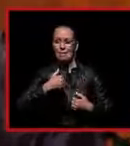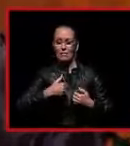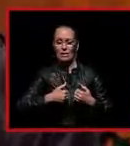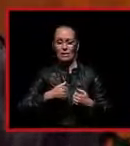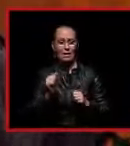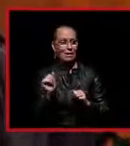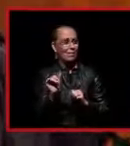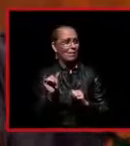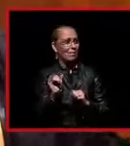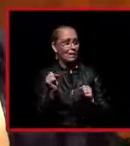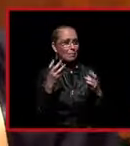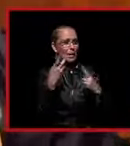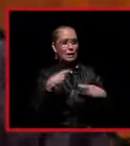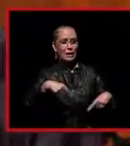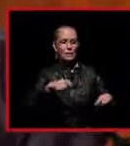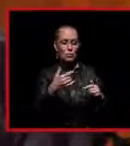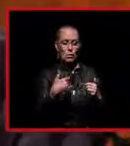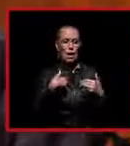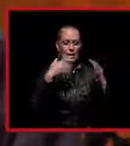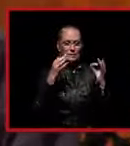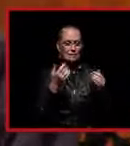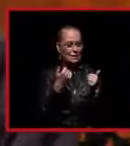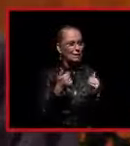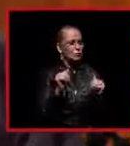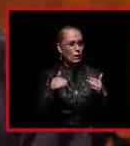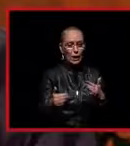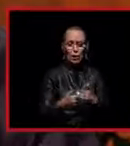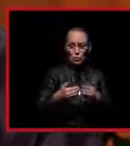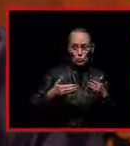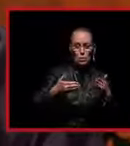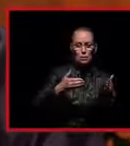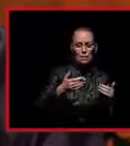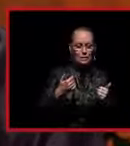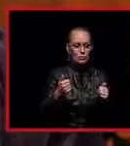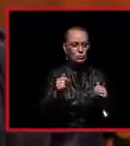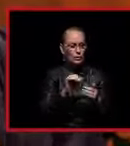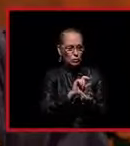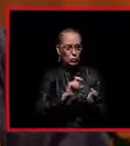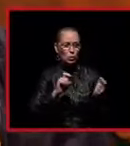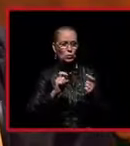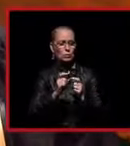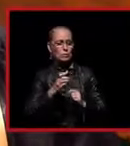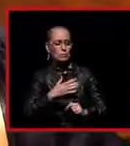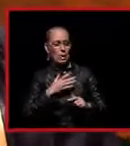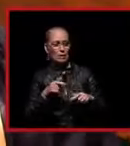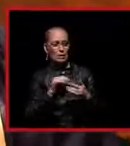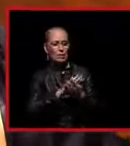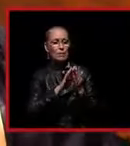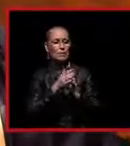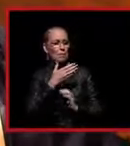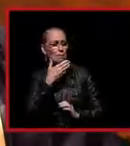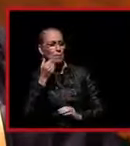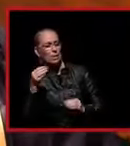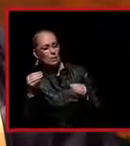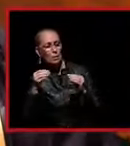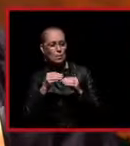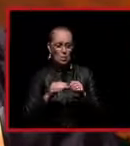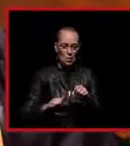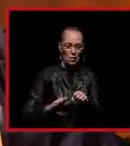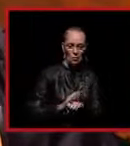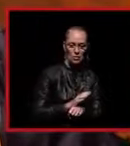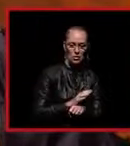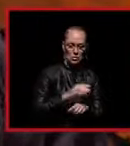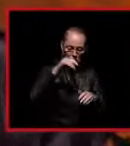I made a choice to try a new method to change my future and renew my life, to become a better, fuller, and more complete version